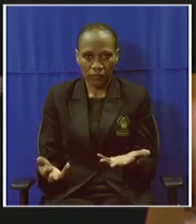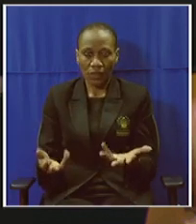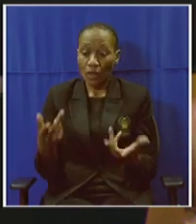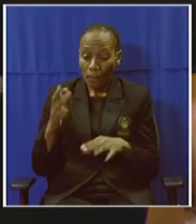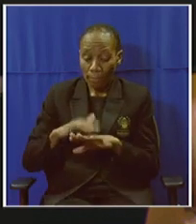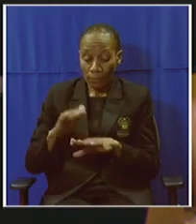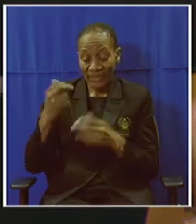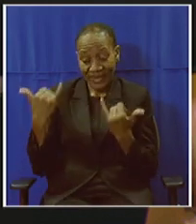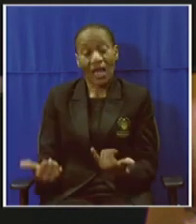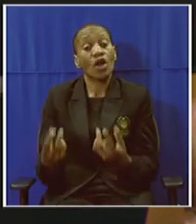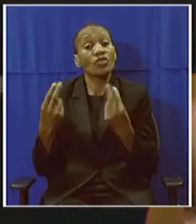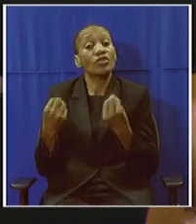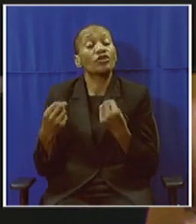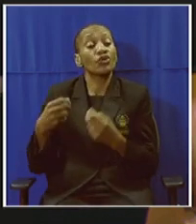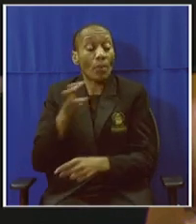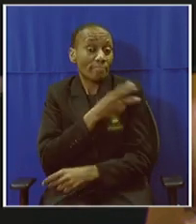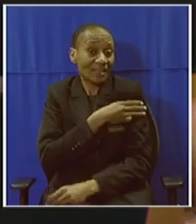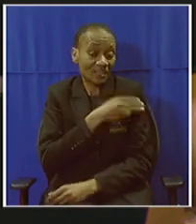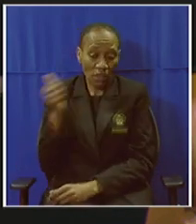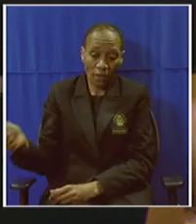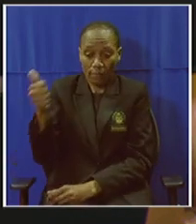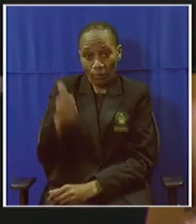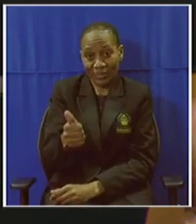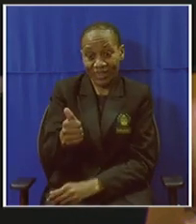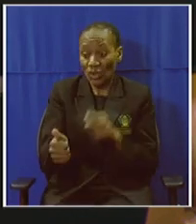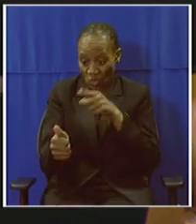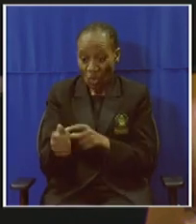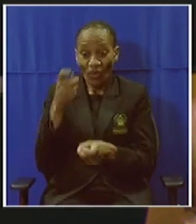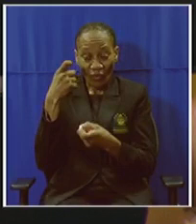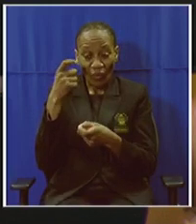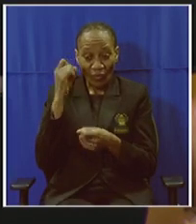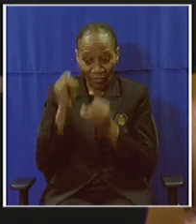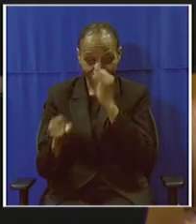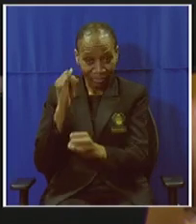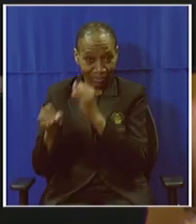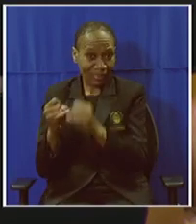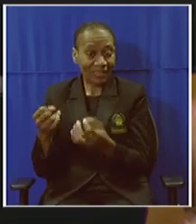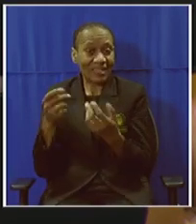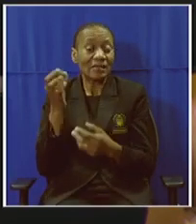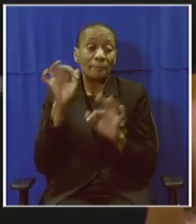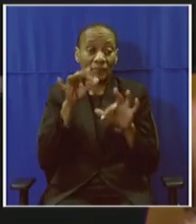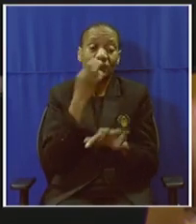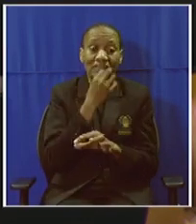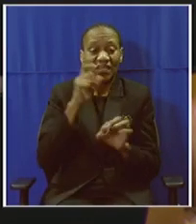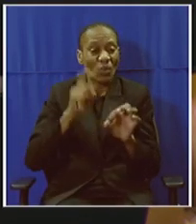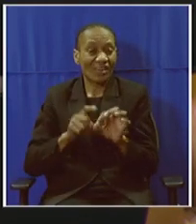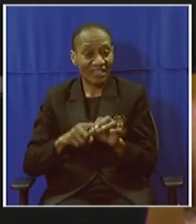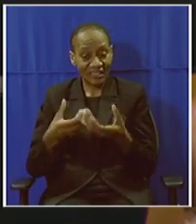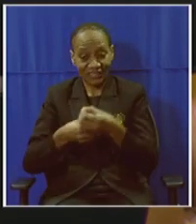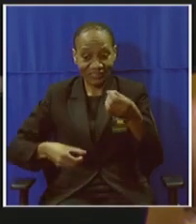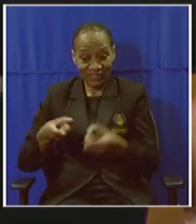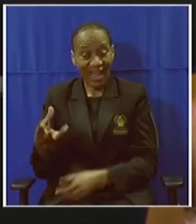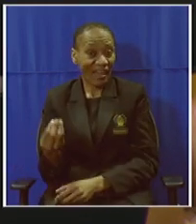the new municipality manager's academy qualification. It is said that